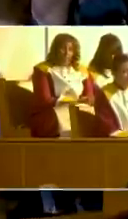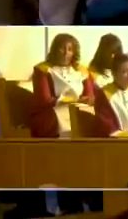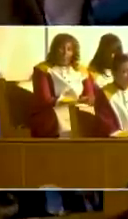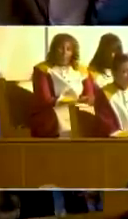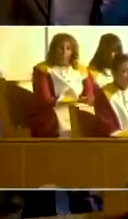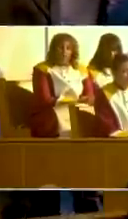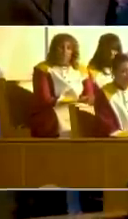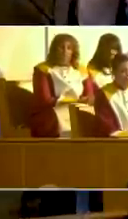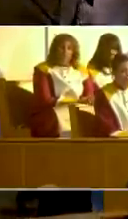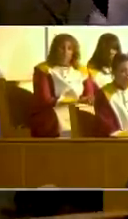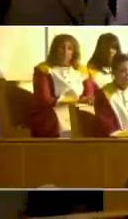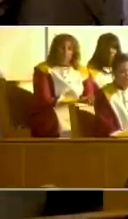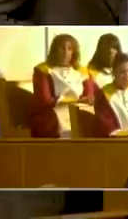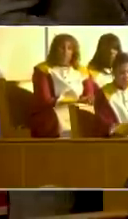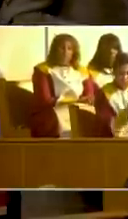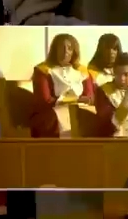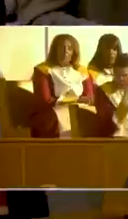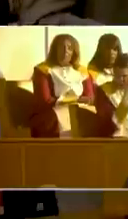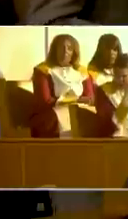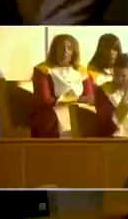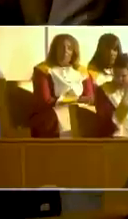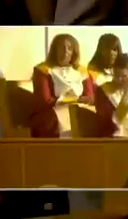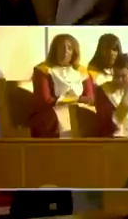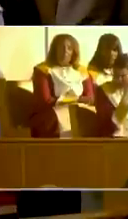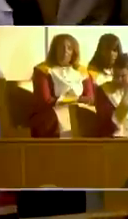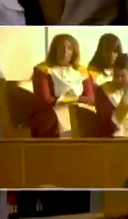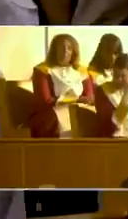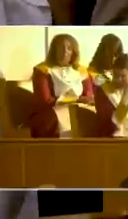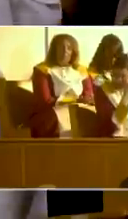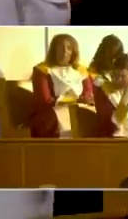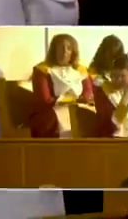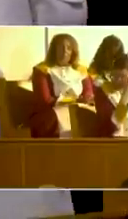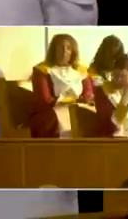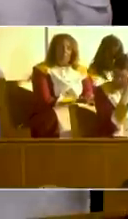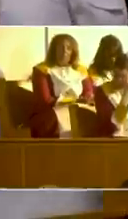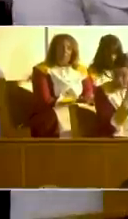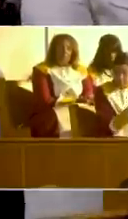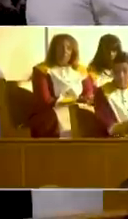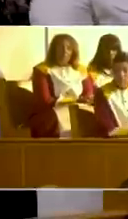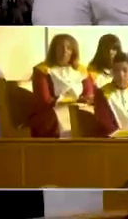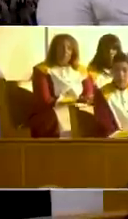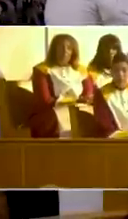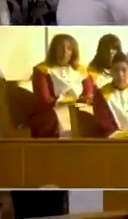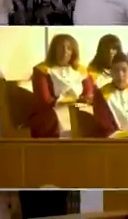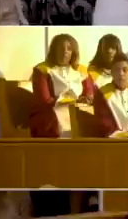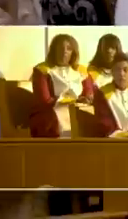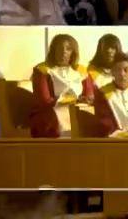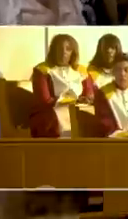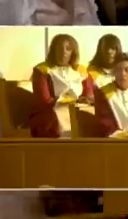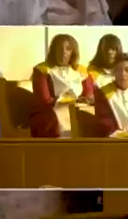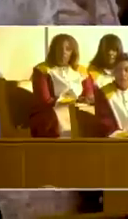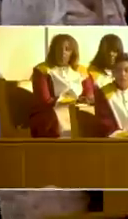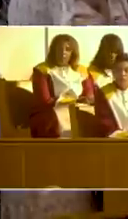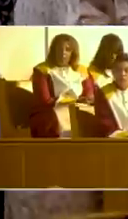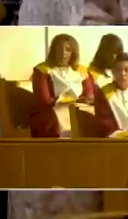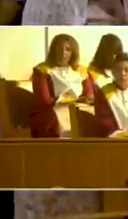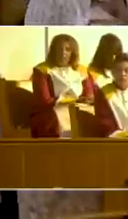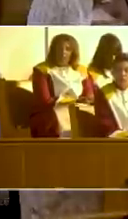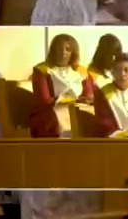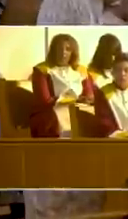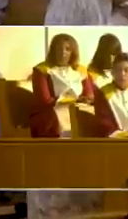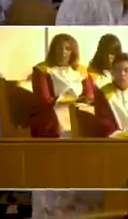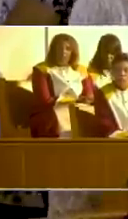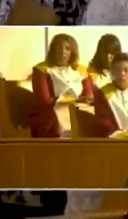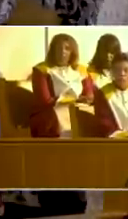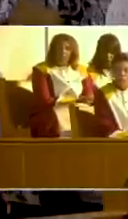servant deacons will be at the altar to welcome and receive those whom the Lord will bring on this day to this place. As the Holy Spirit will call you, we will